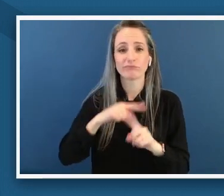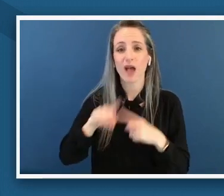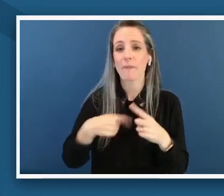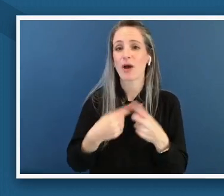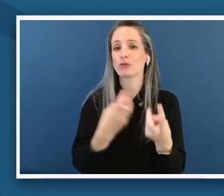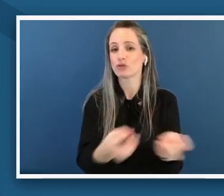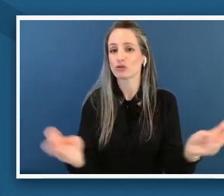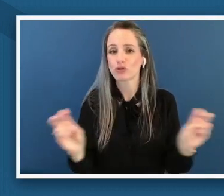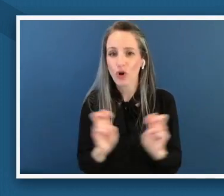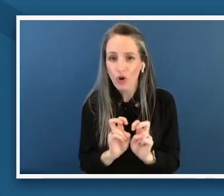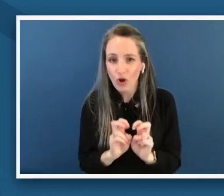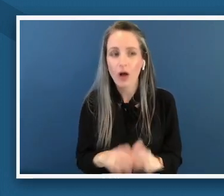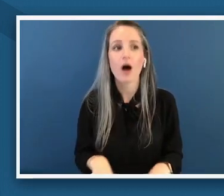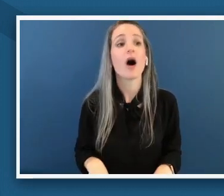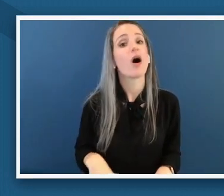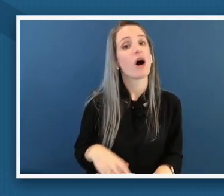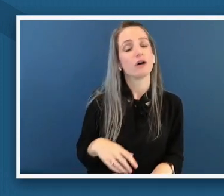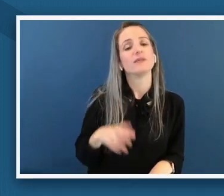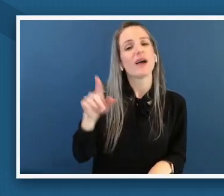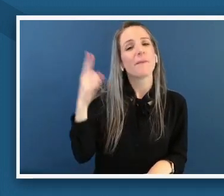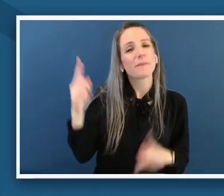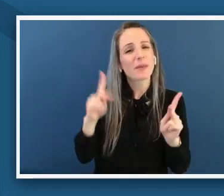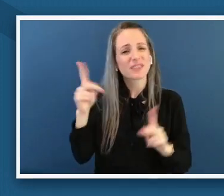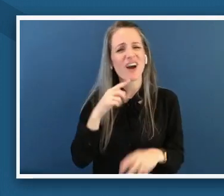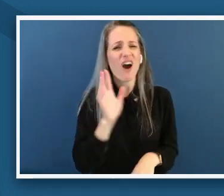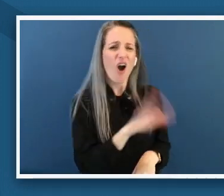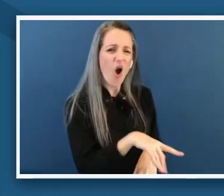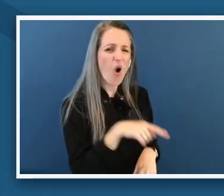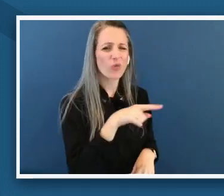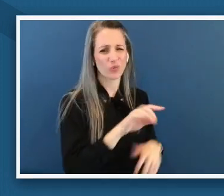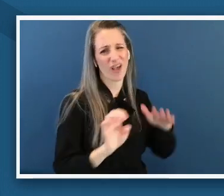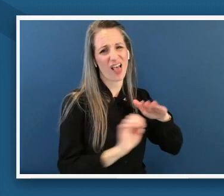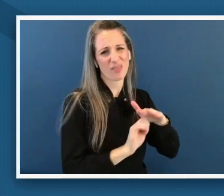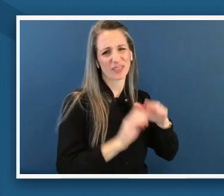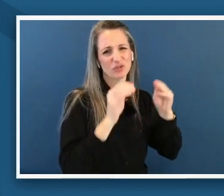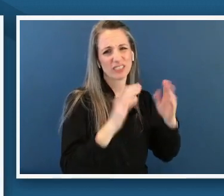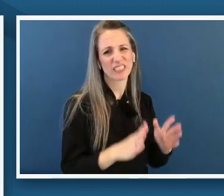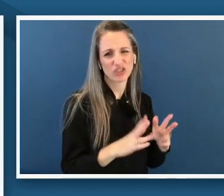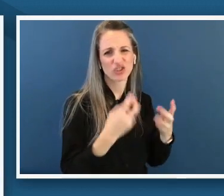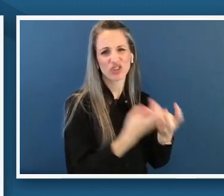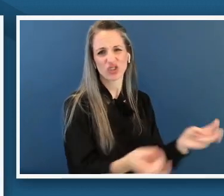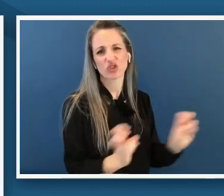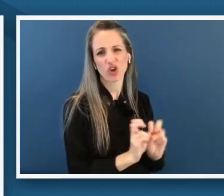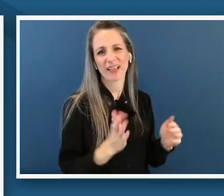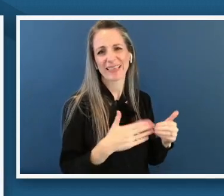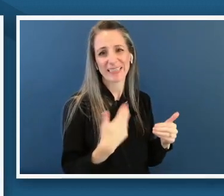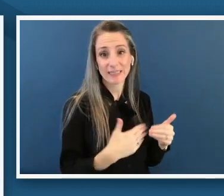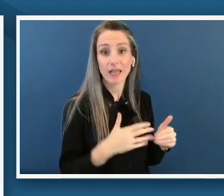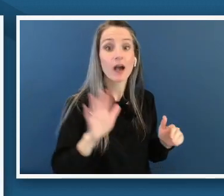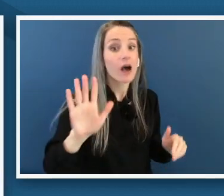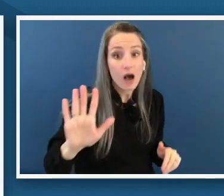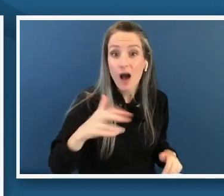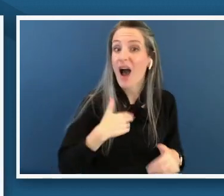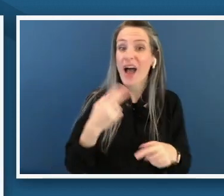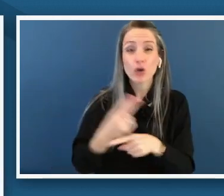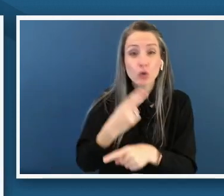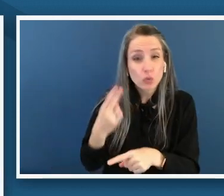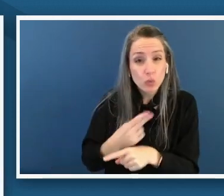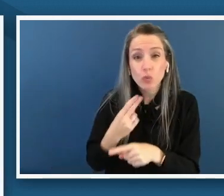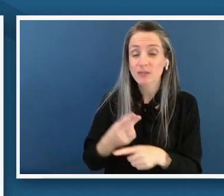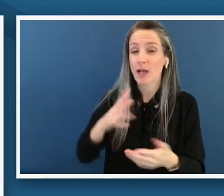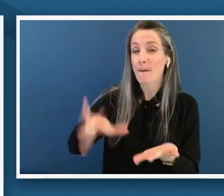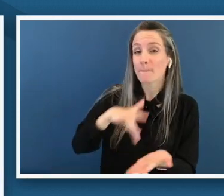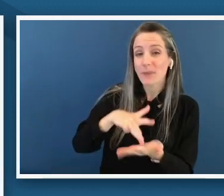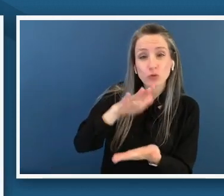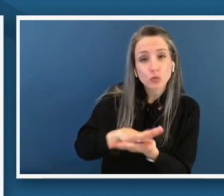circles. No, I was a high school student in a circle as well at a leadership camp. Like, we were in a circle just